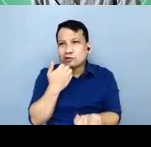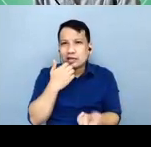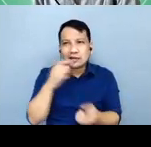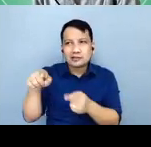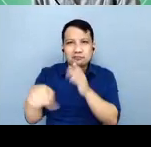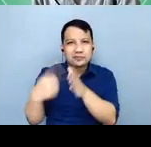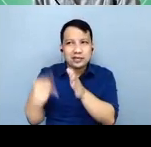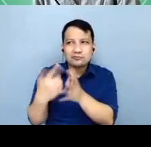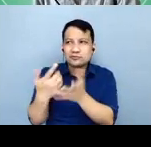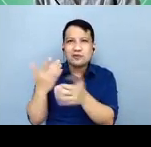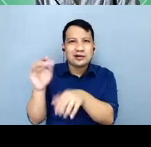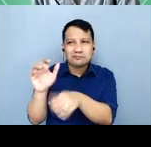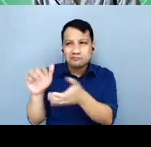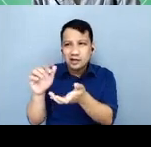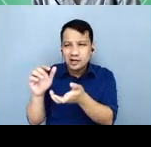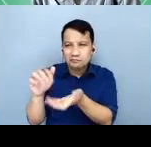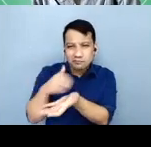practices and operations.